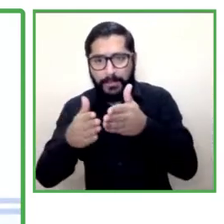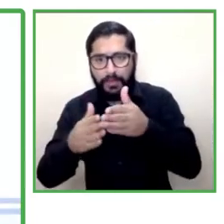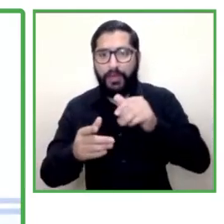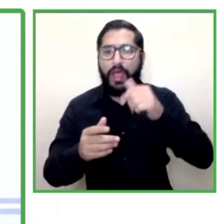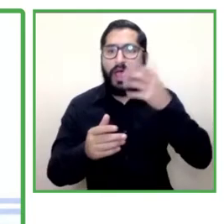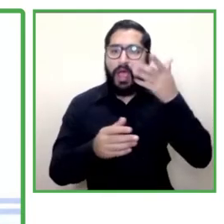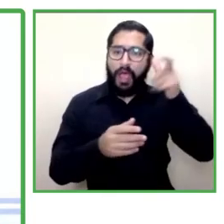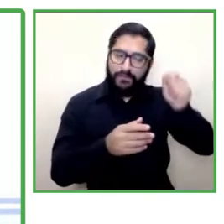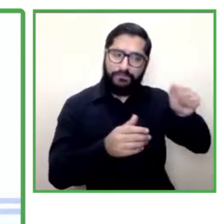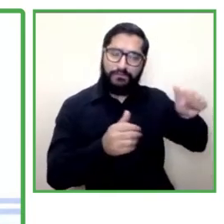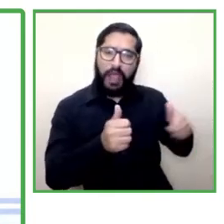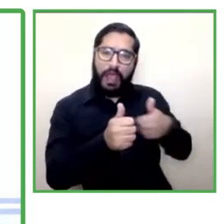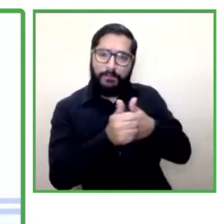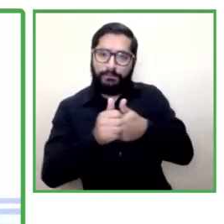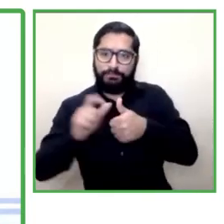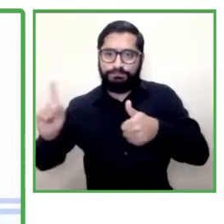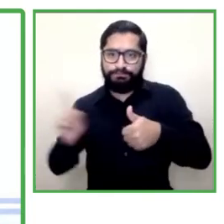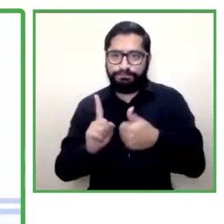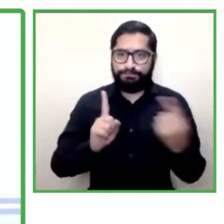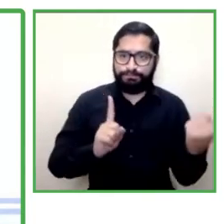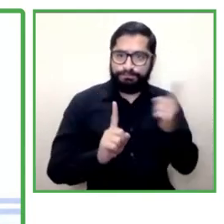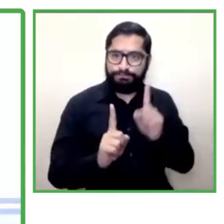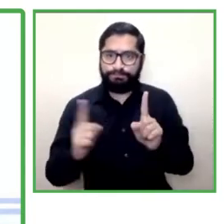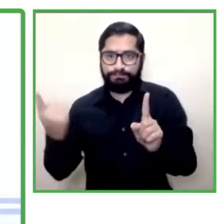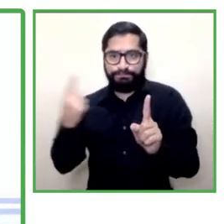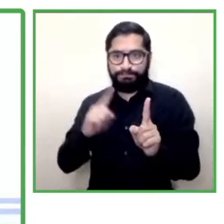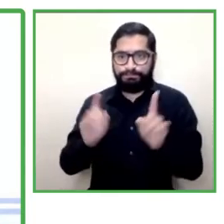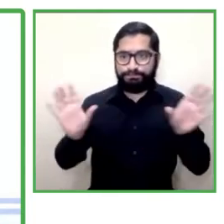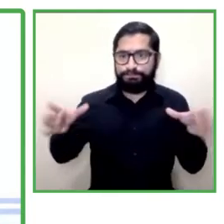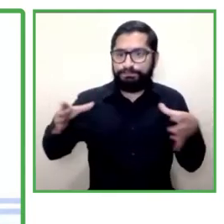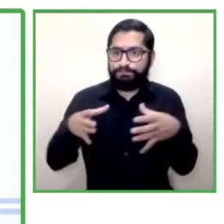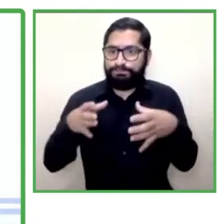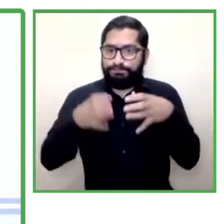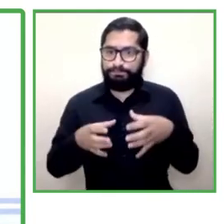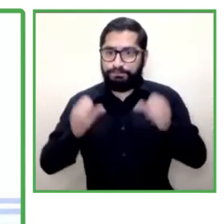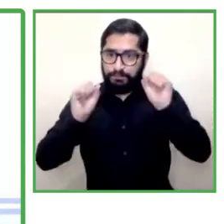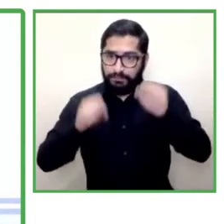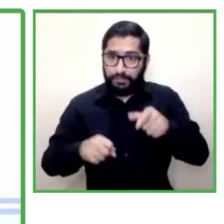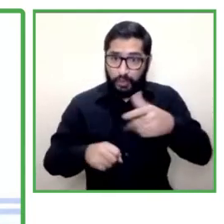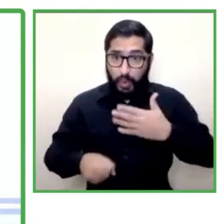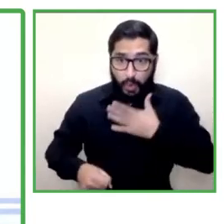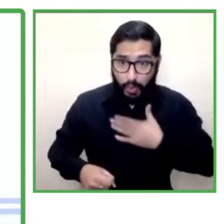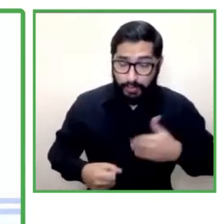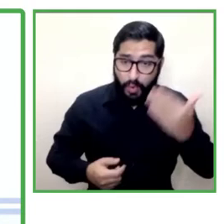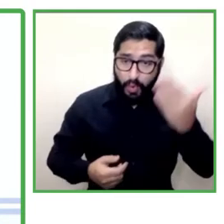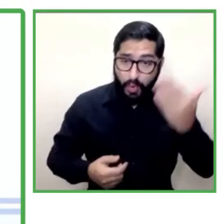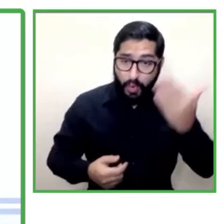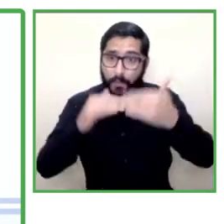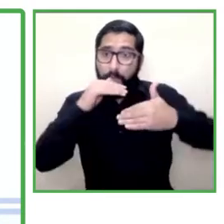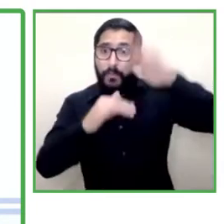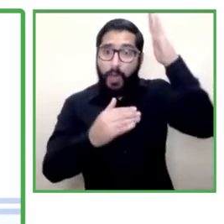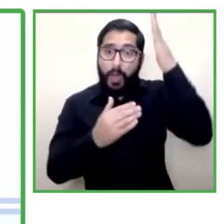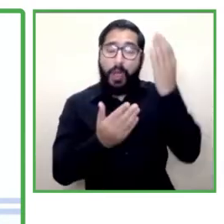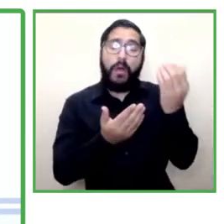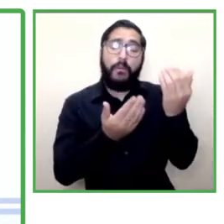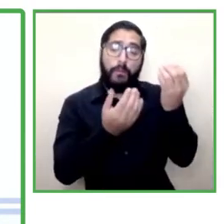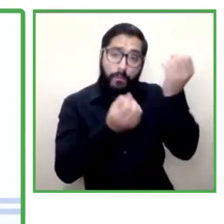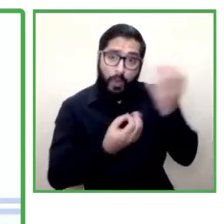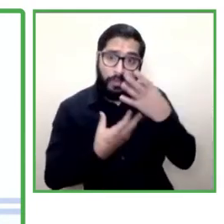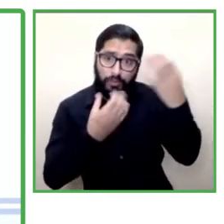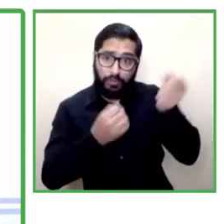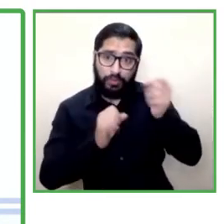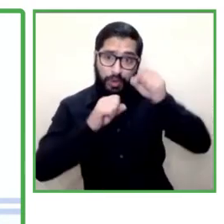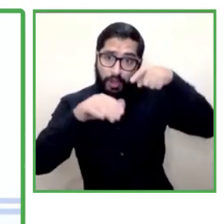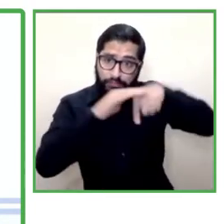on. With that, I finished my presentation. If you would like to find out more about this, you can contact me